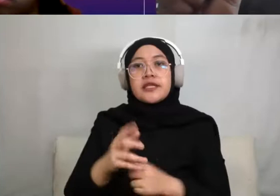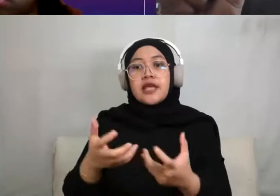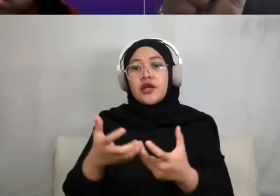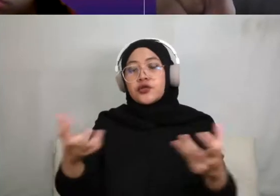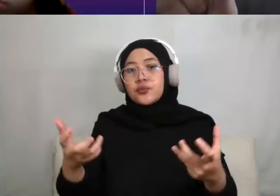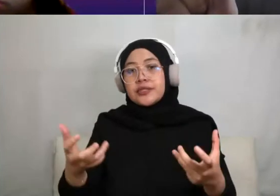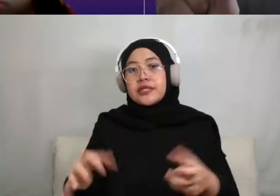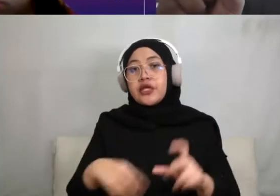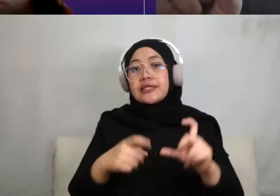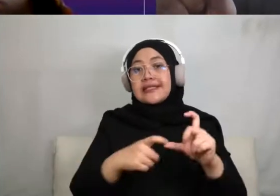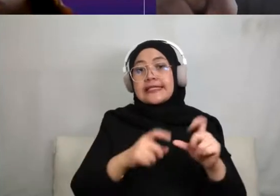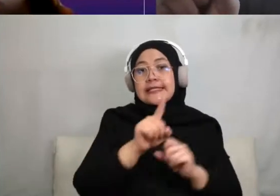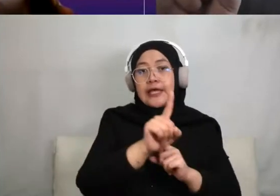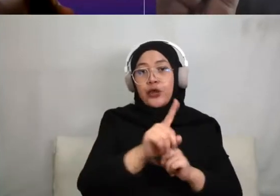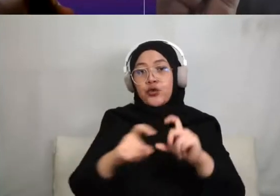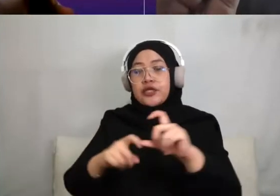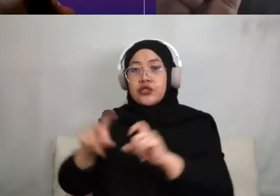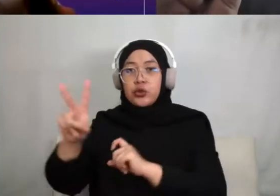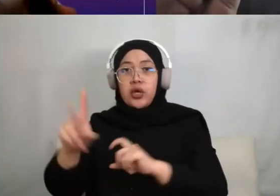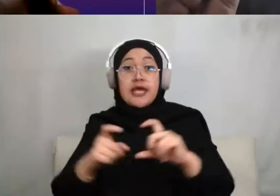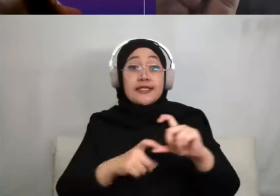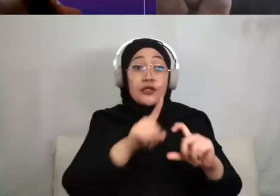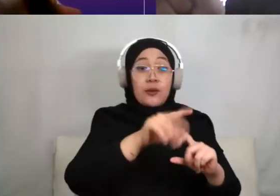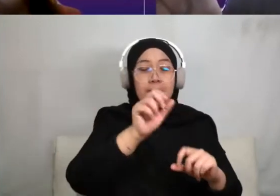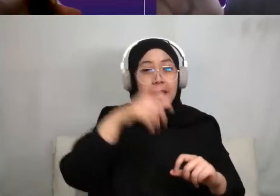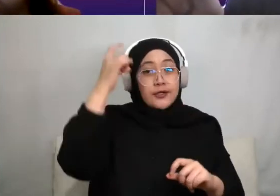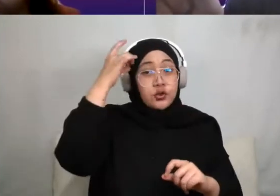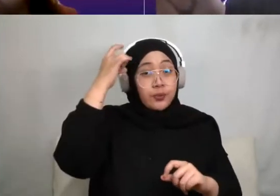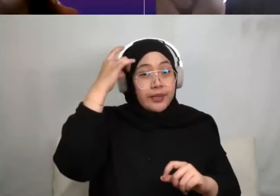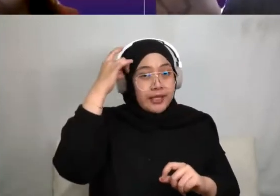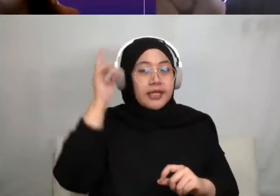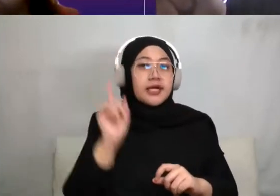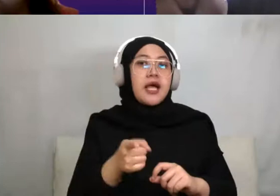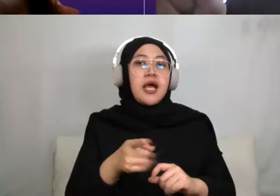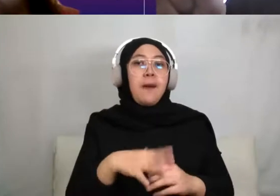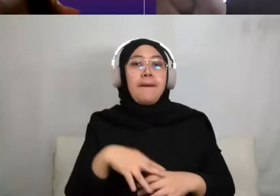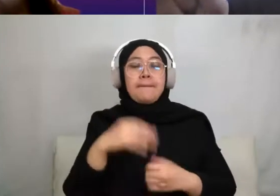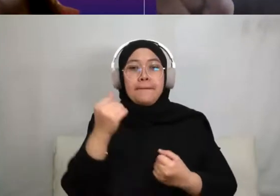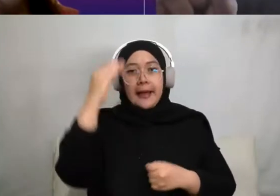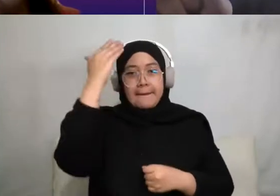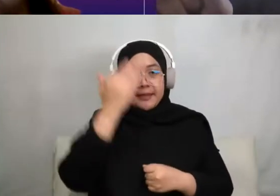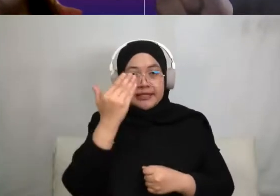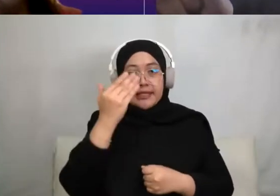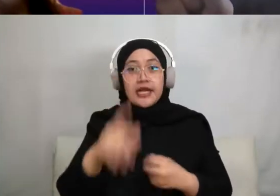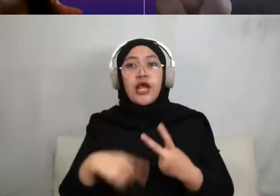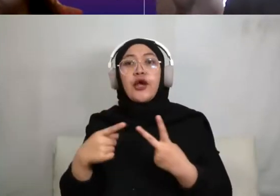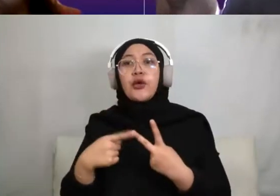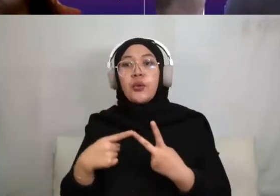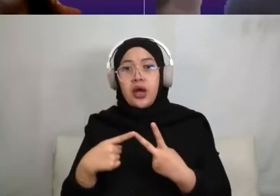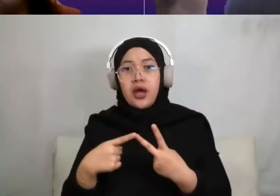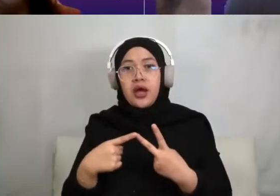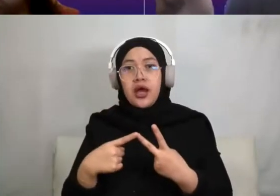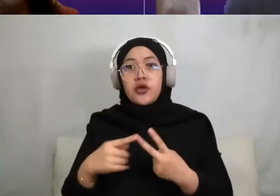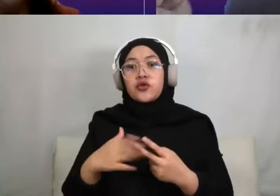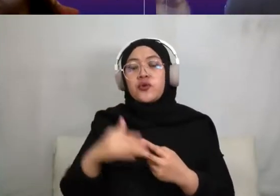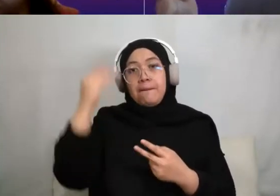a driver who drives the bus. And after that, he will take the bus back to the depot or wherever